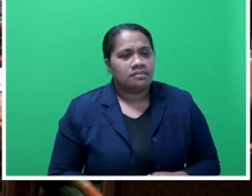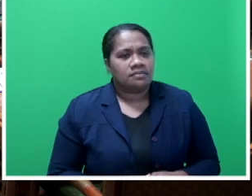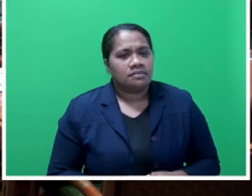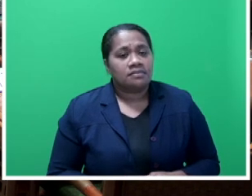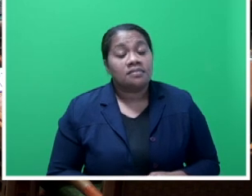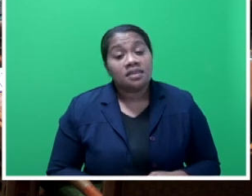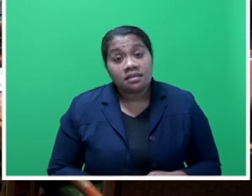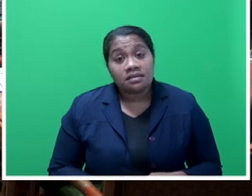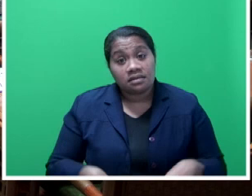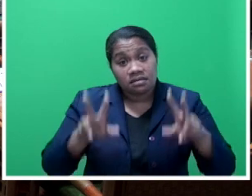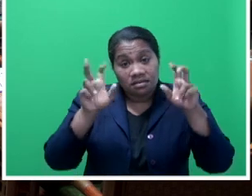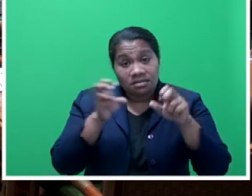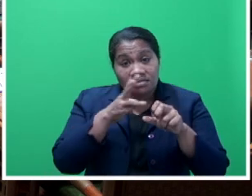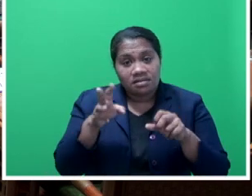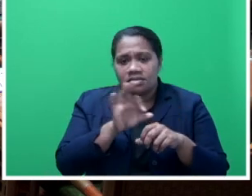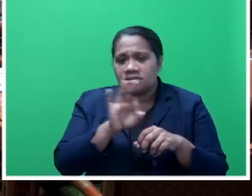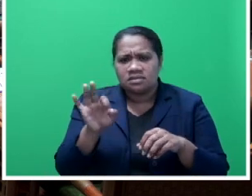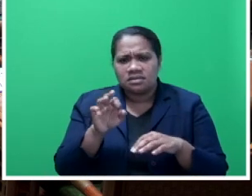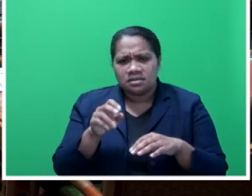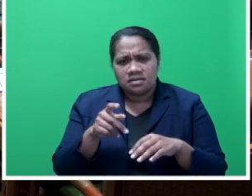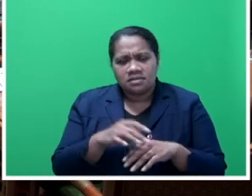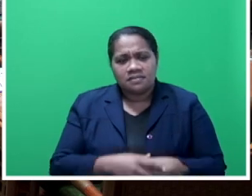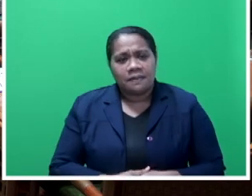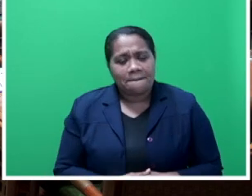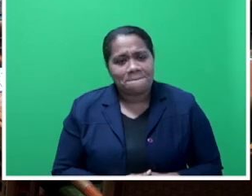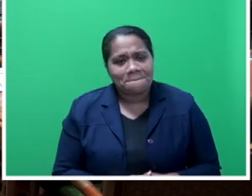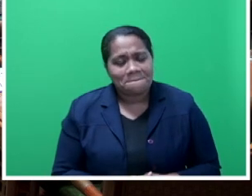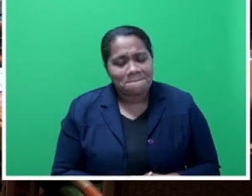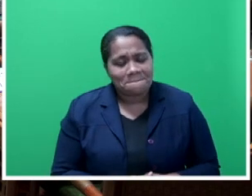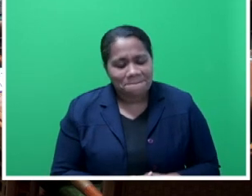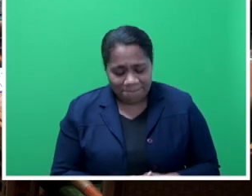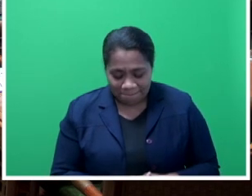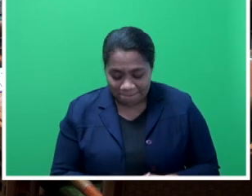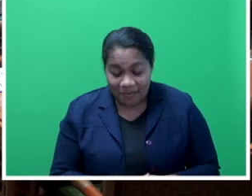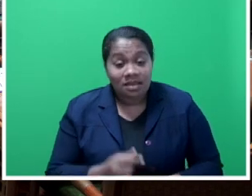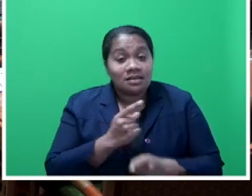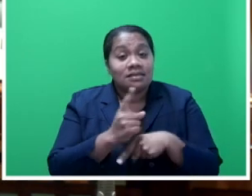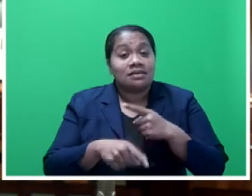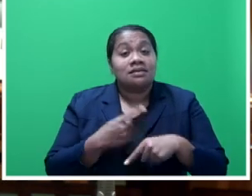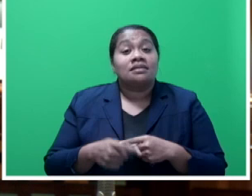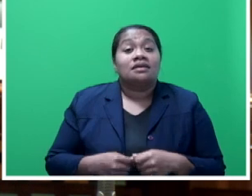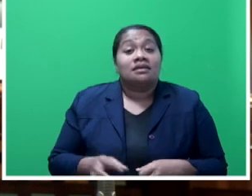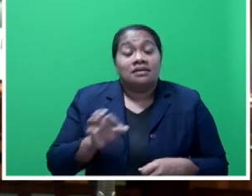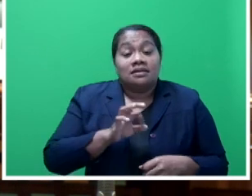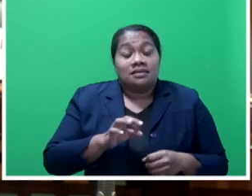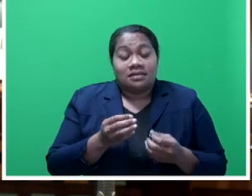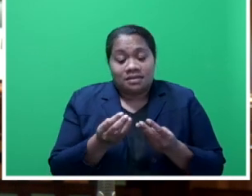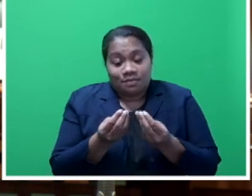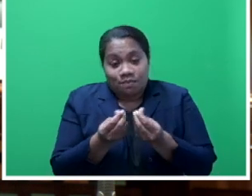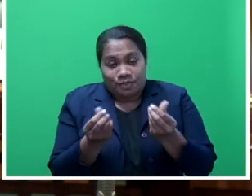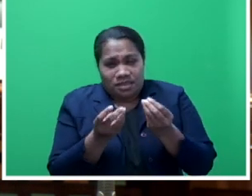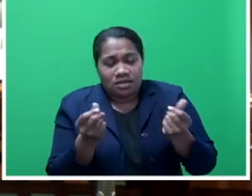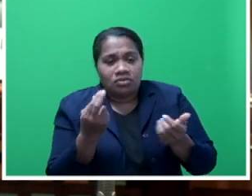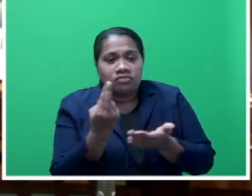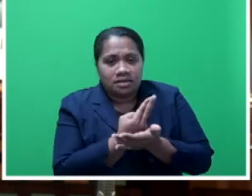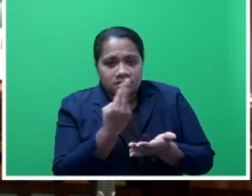Thank you, Mr. Speaker, sir. Mr. Speaker, sir, the other point I wanted to make was about the rotten rice. This video is being circulated.